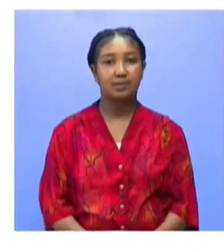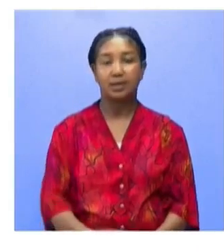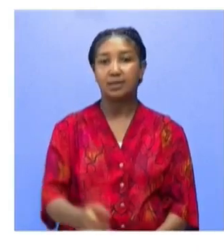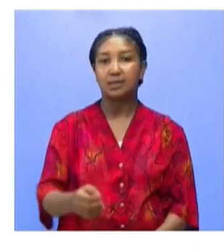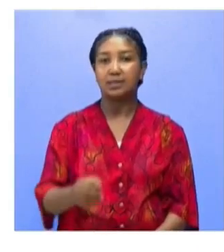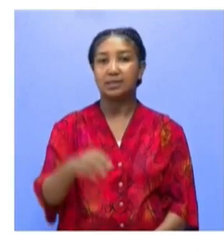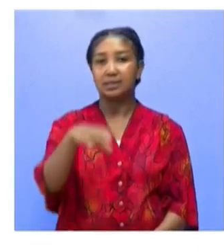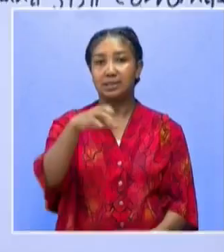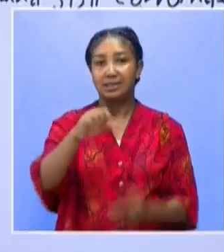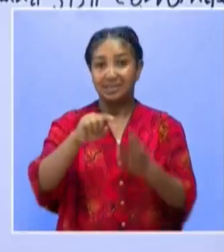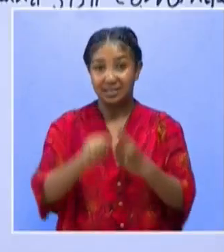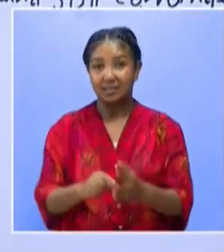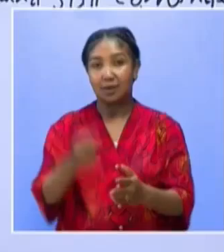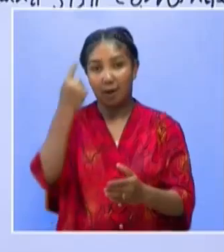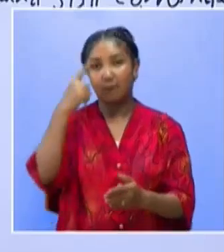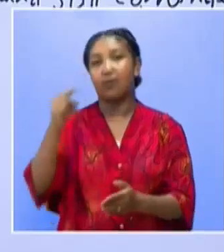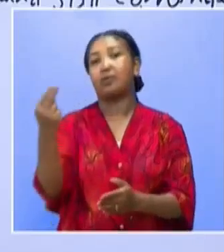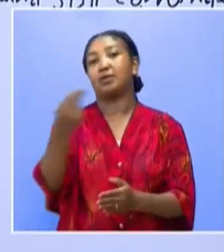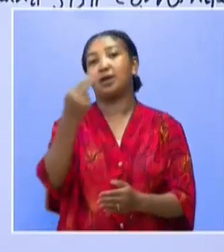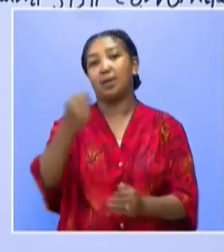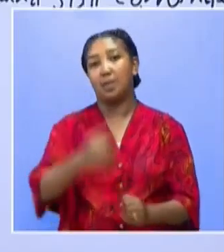Since and the for could be used.